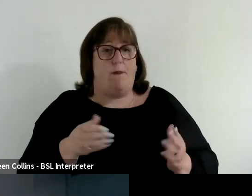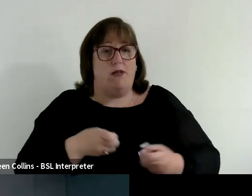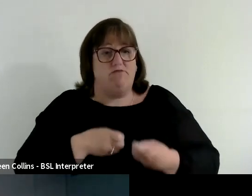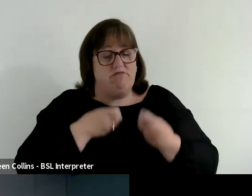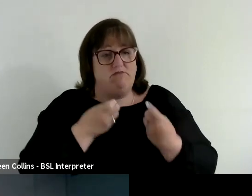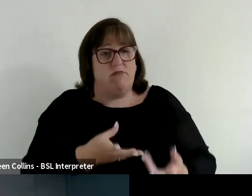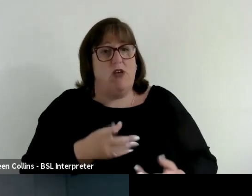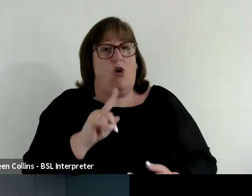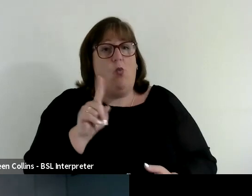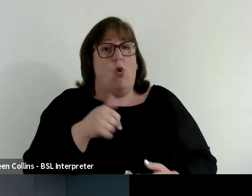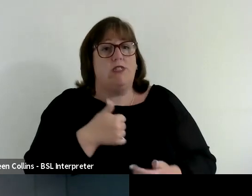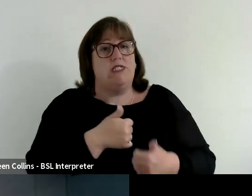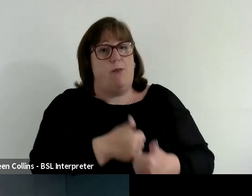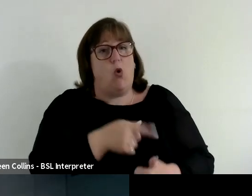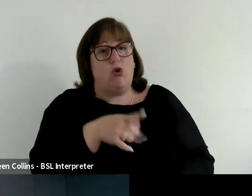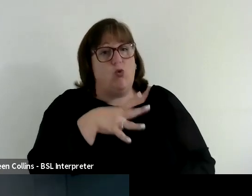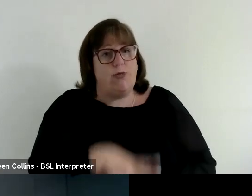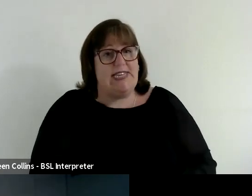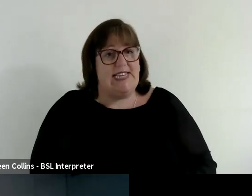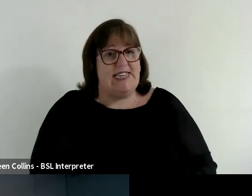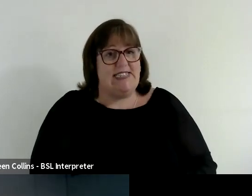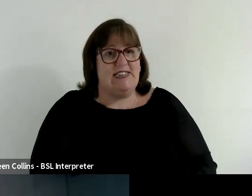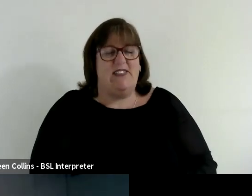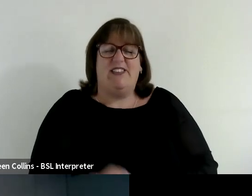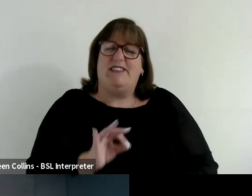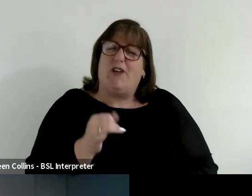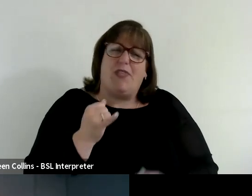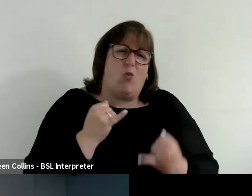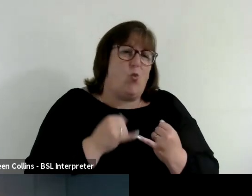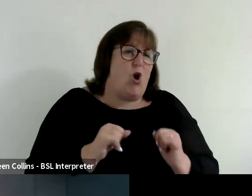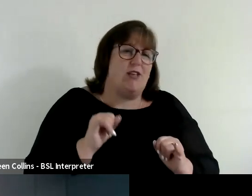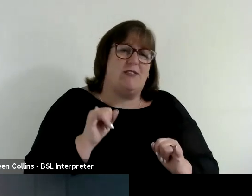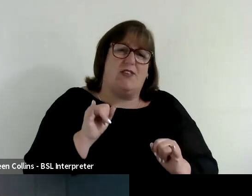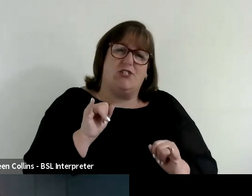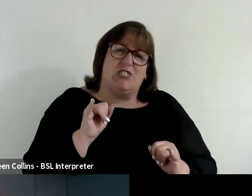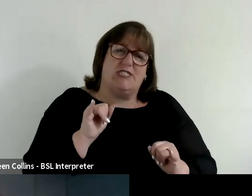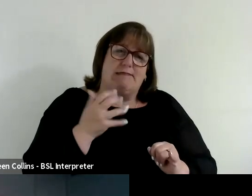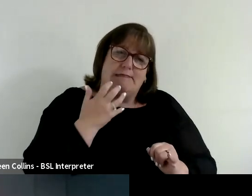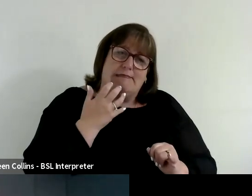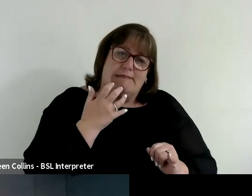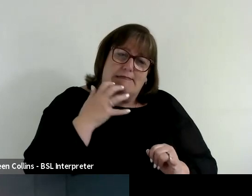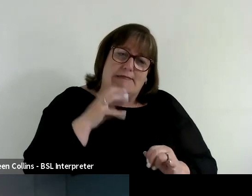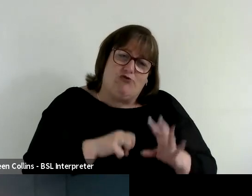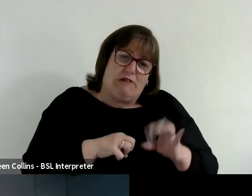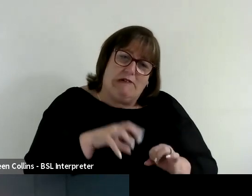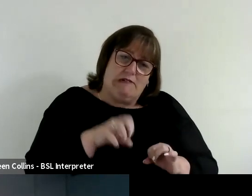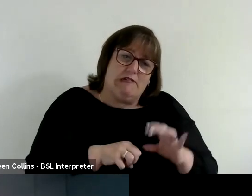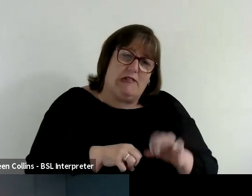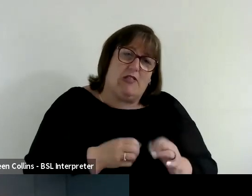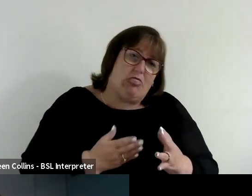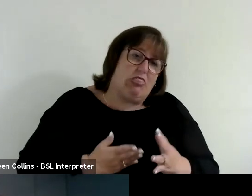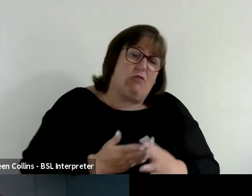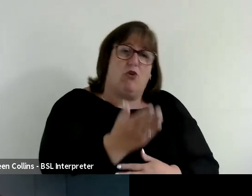need, because there's nothing worse than sort of trying to struggle through a process, or struggle through, when you're an employee, trying